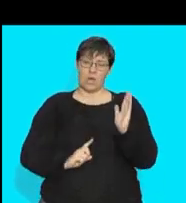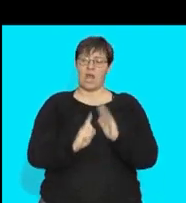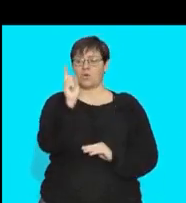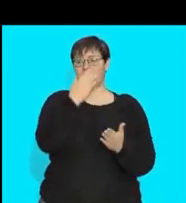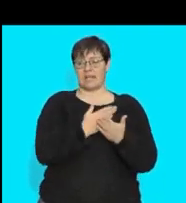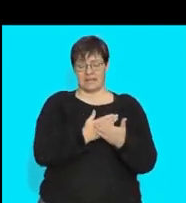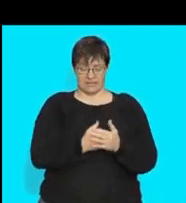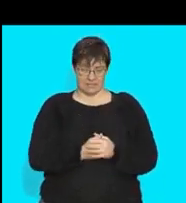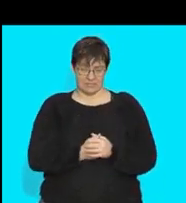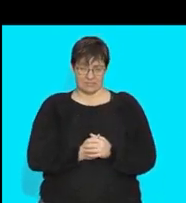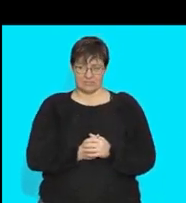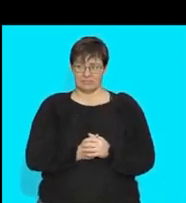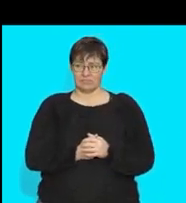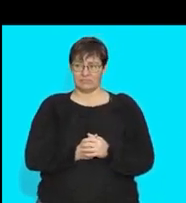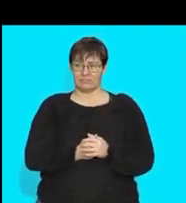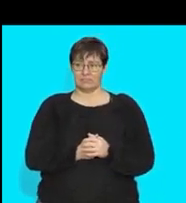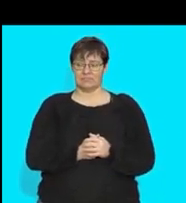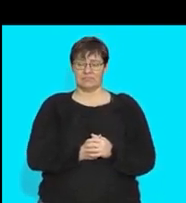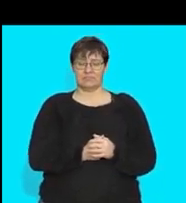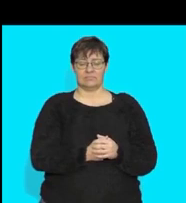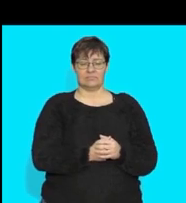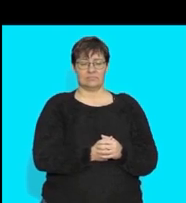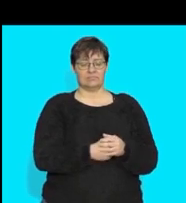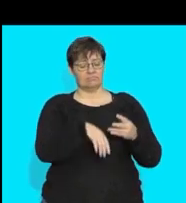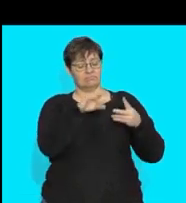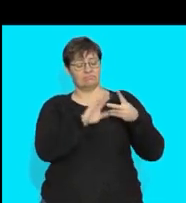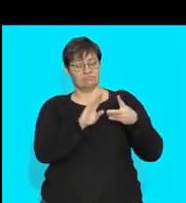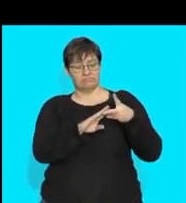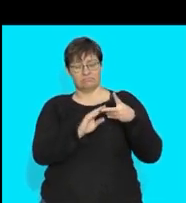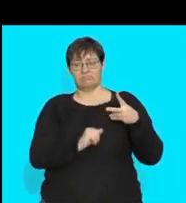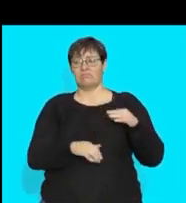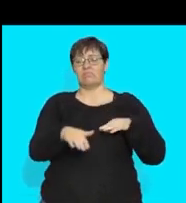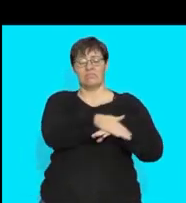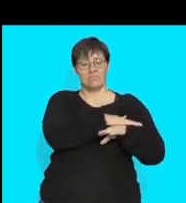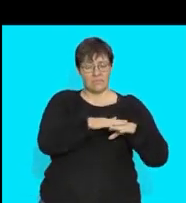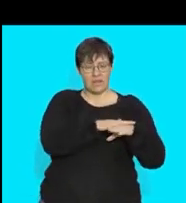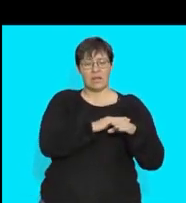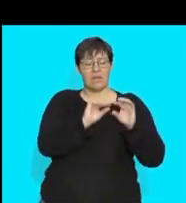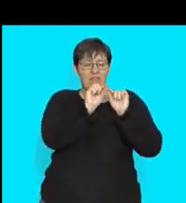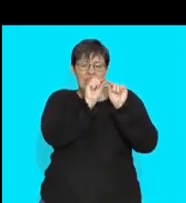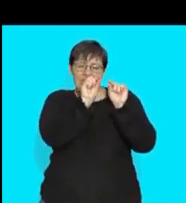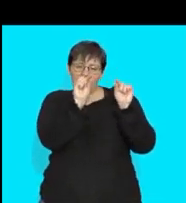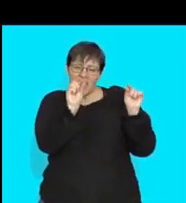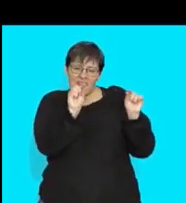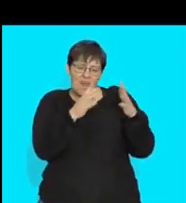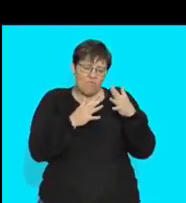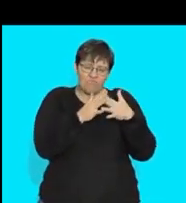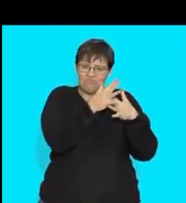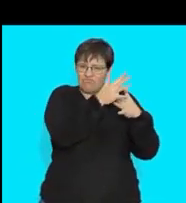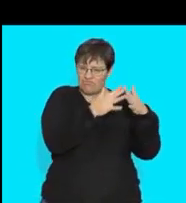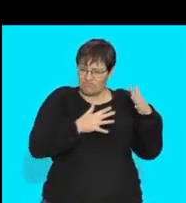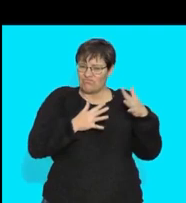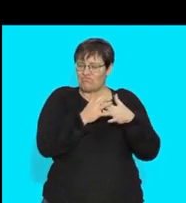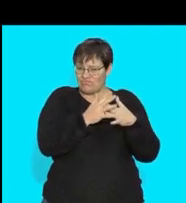carbon dioxide I can get out. The surface area must be thin, because that's going to make sure that